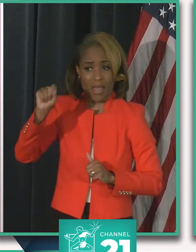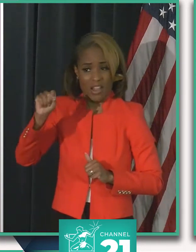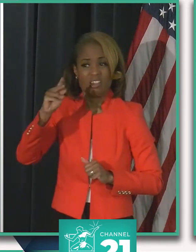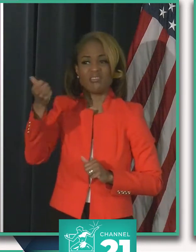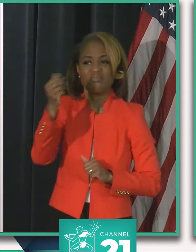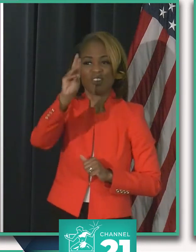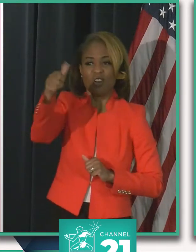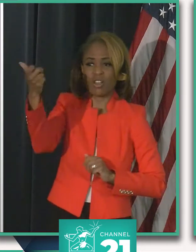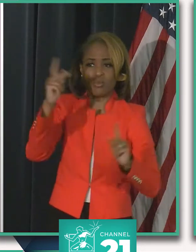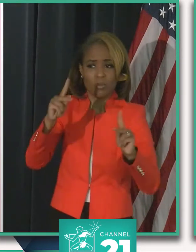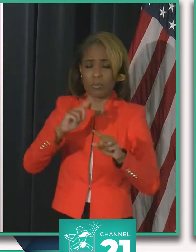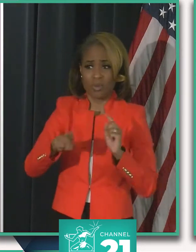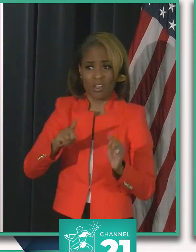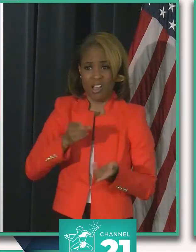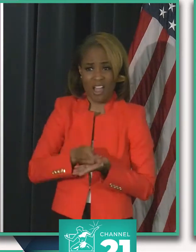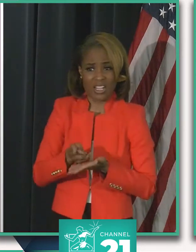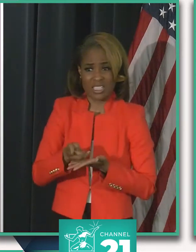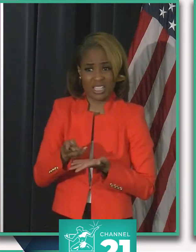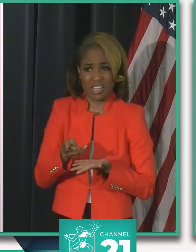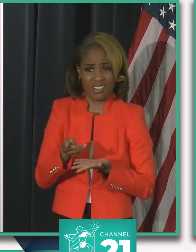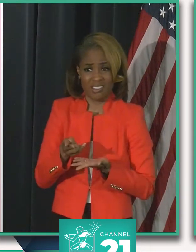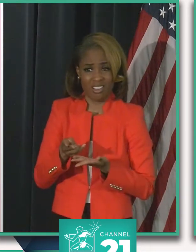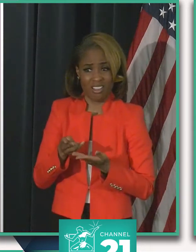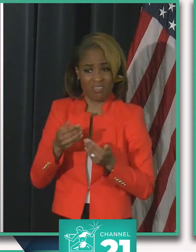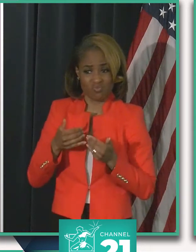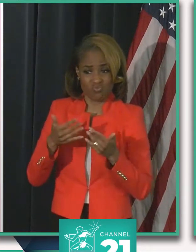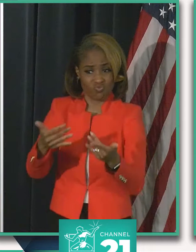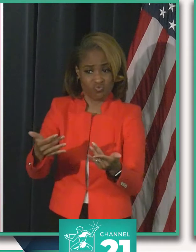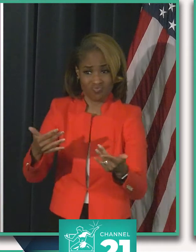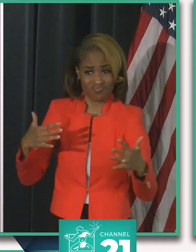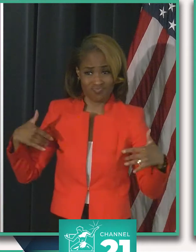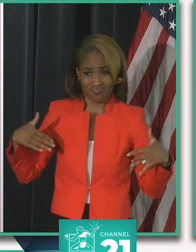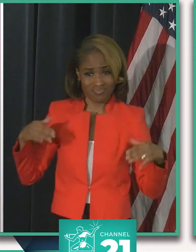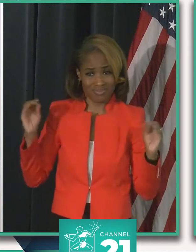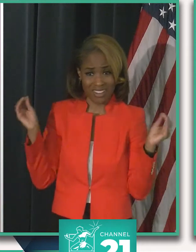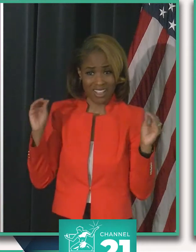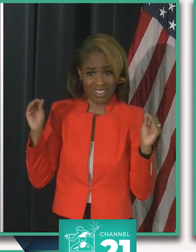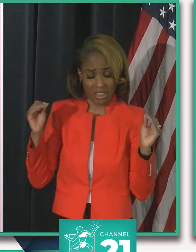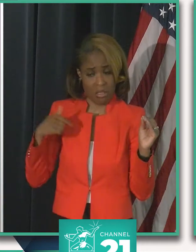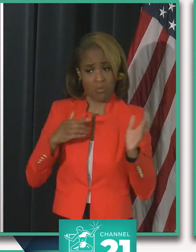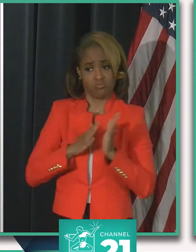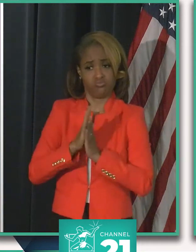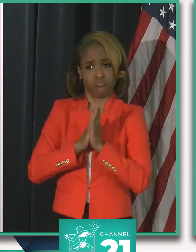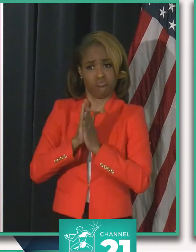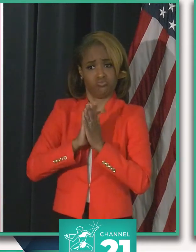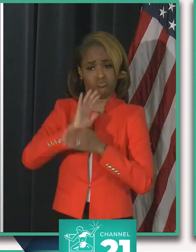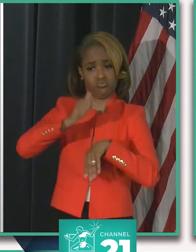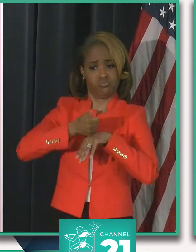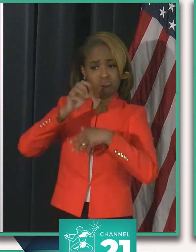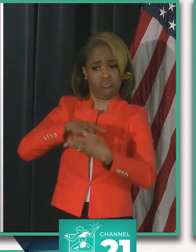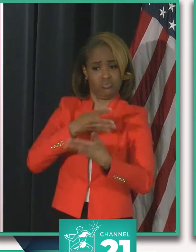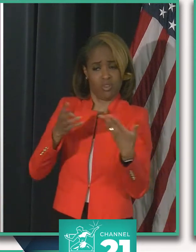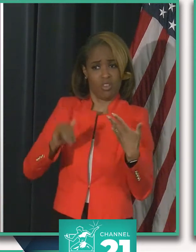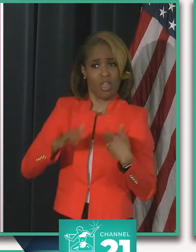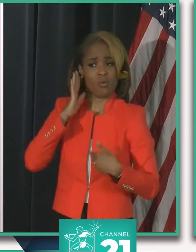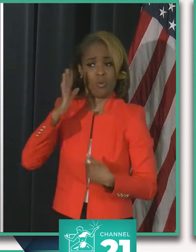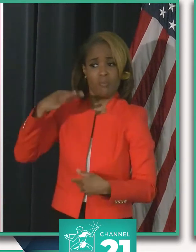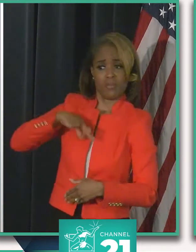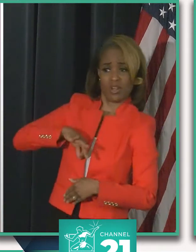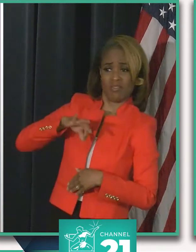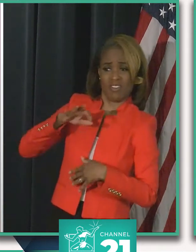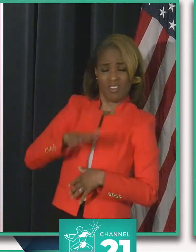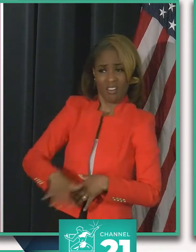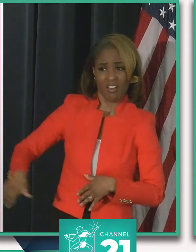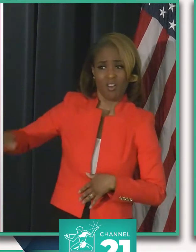have not gotten anywhere. And I am eager to put together a schedule that would be of benefit to the